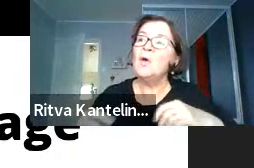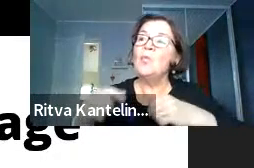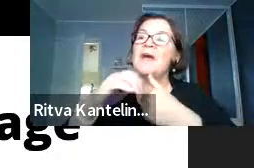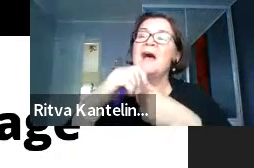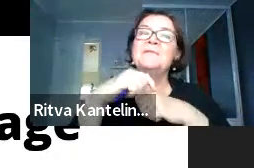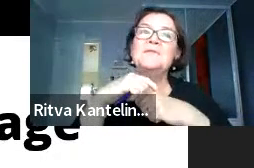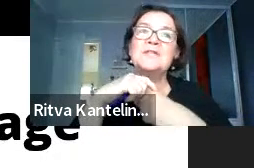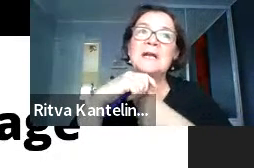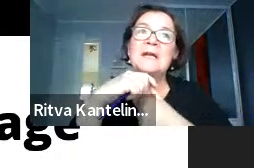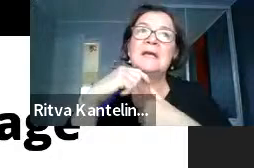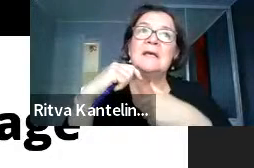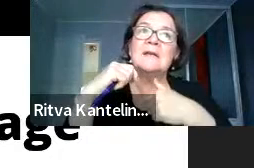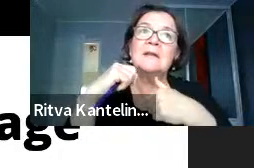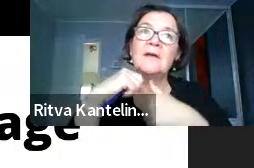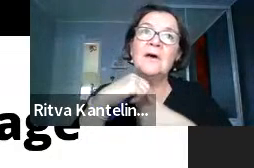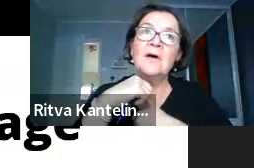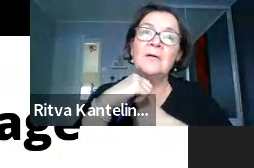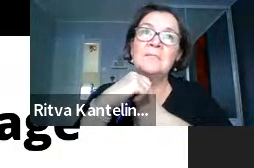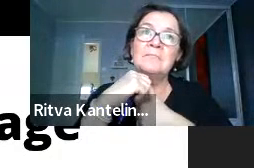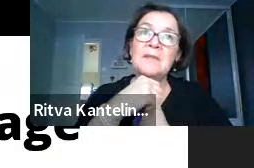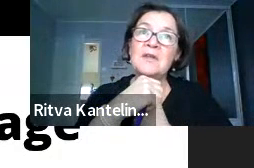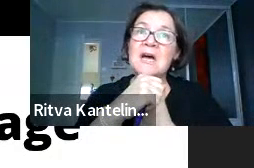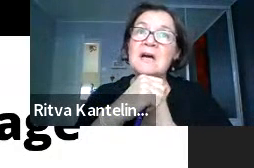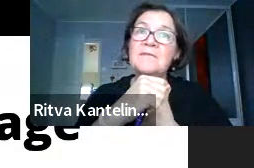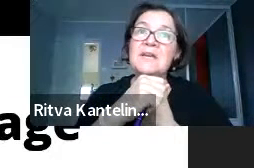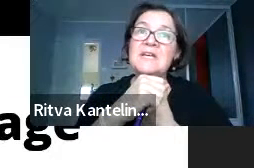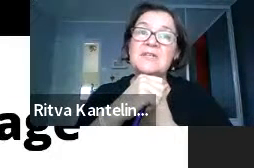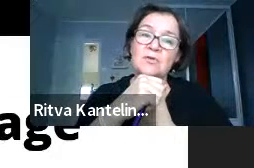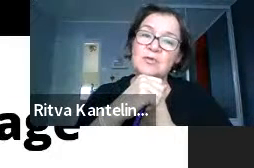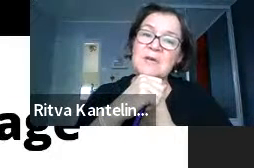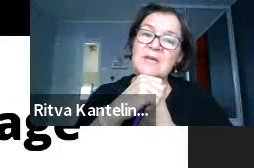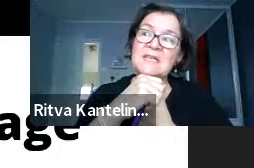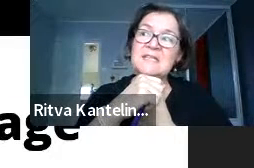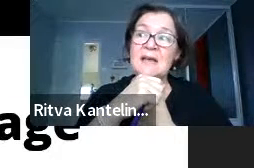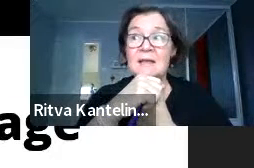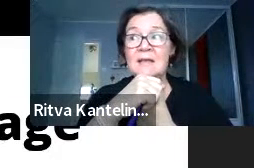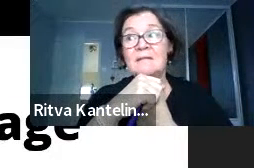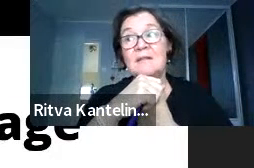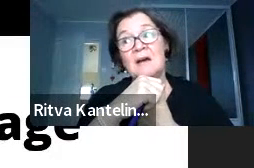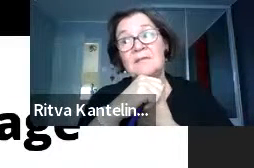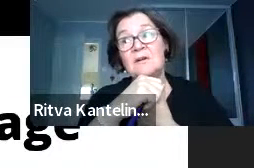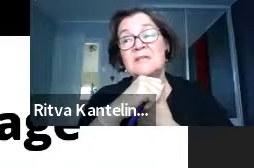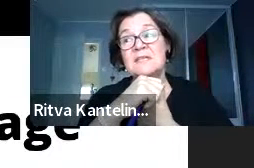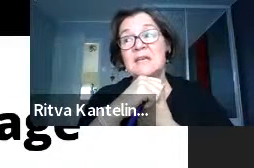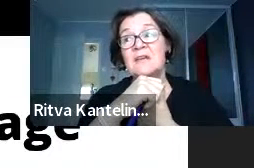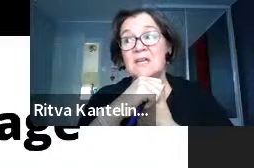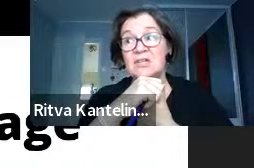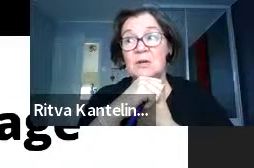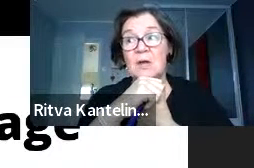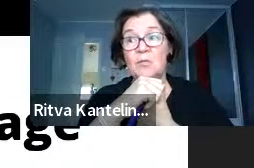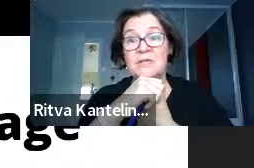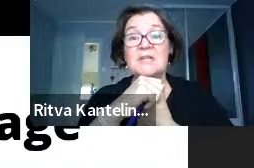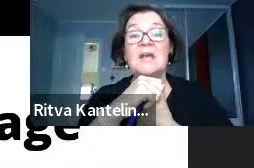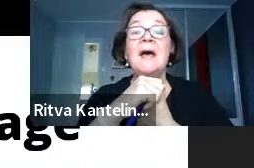here, we have to study the mother tongue Finnish or Swedish, and then the other 2nd national language,